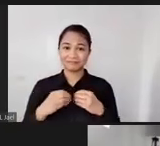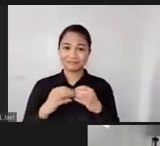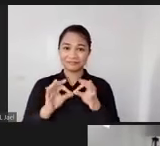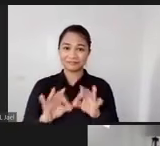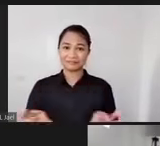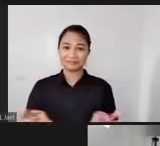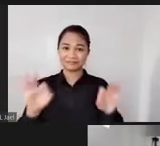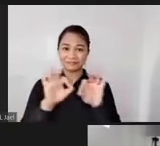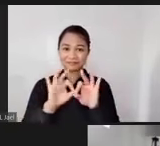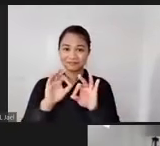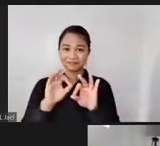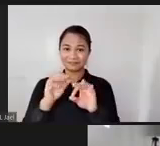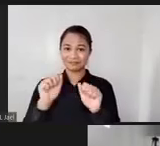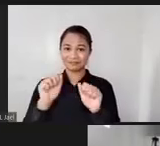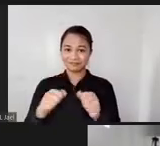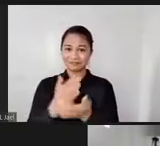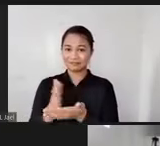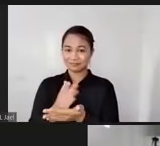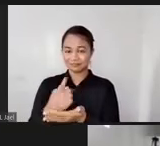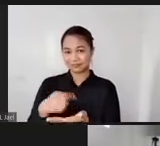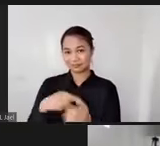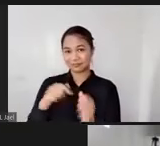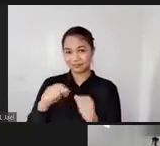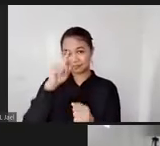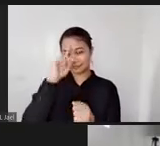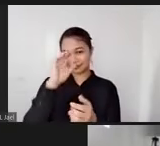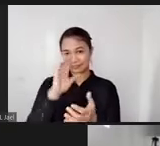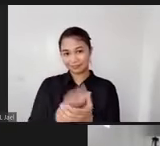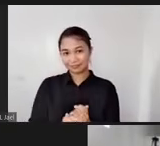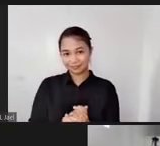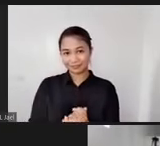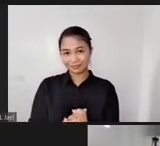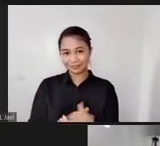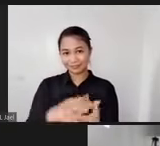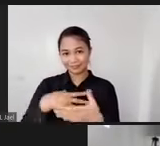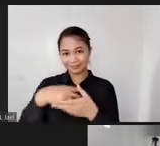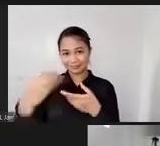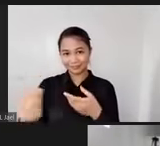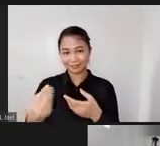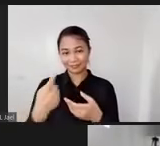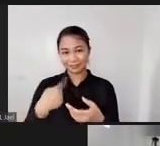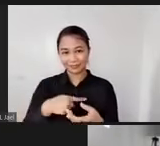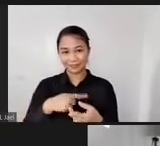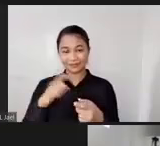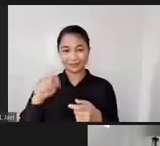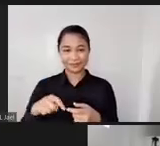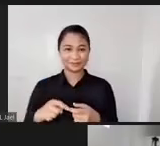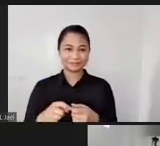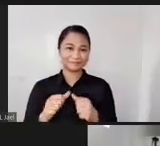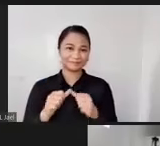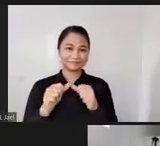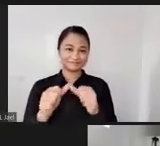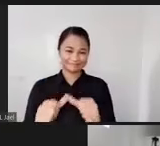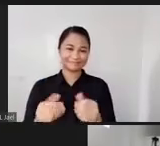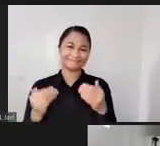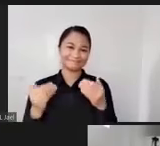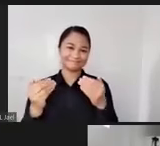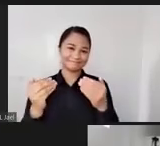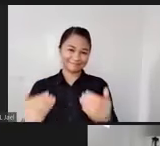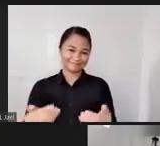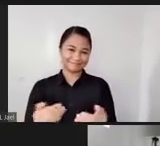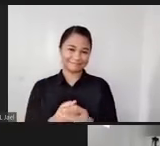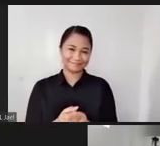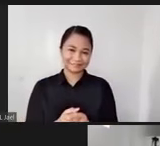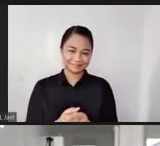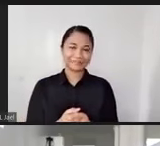to persist. We just have to keep trying to get everyone to understand. And you know, we never know. Maybe someone